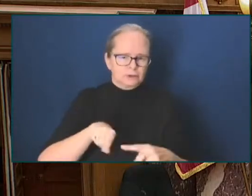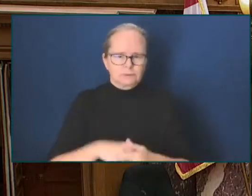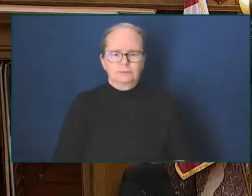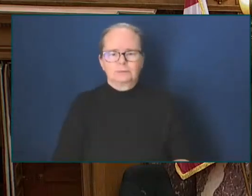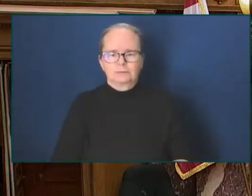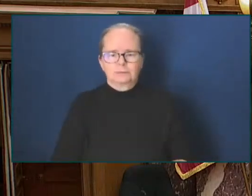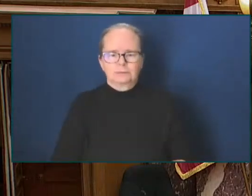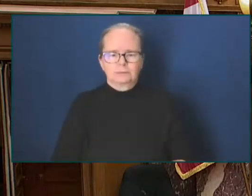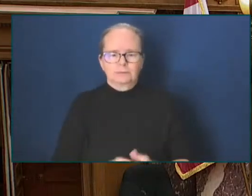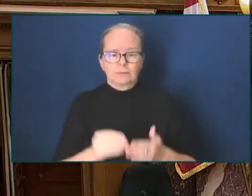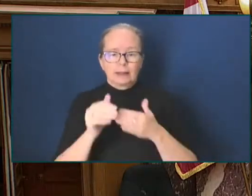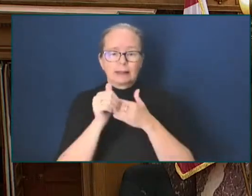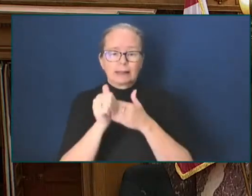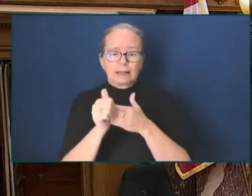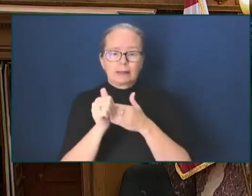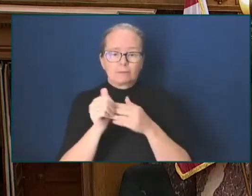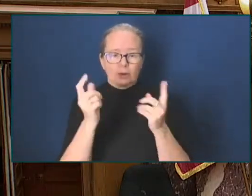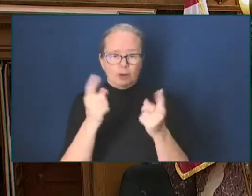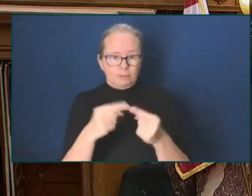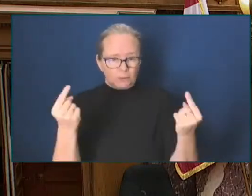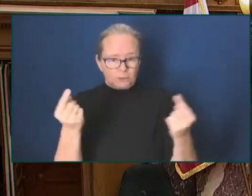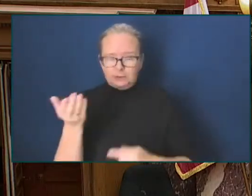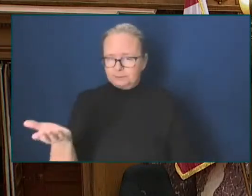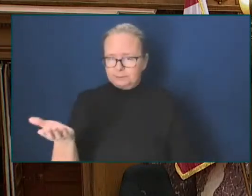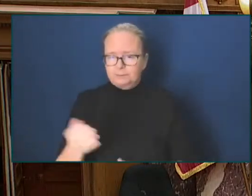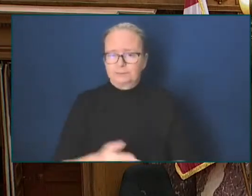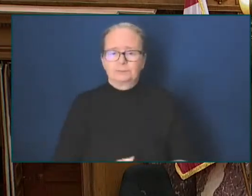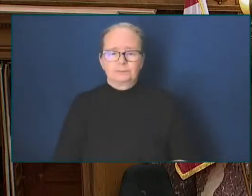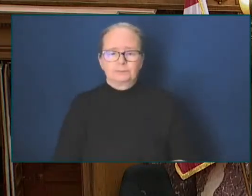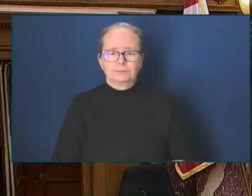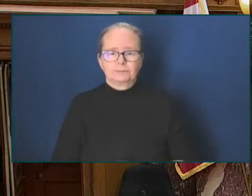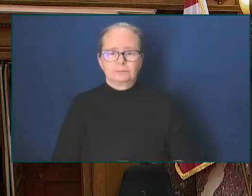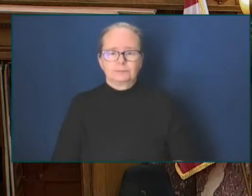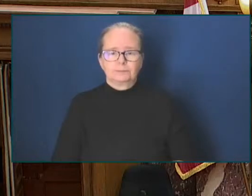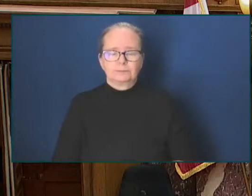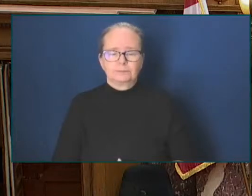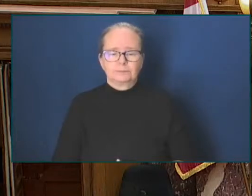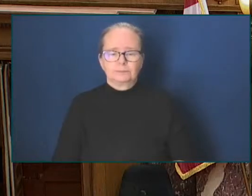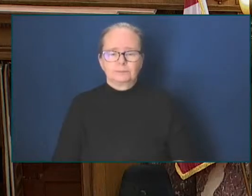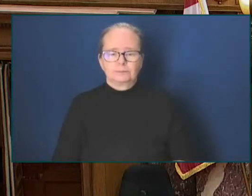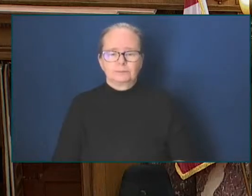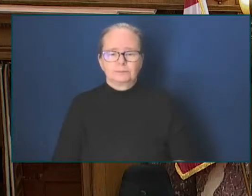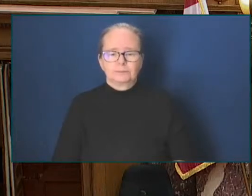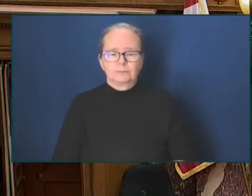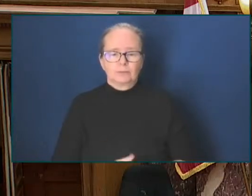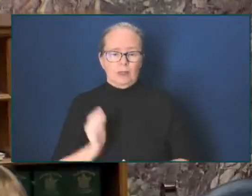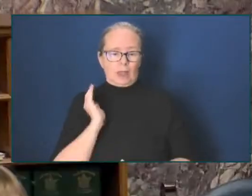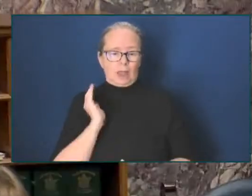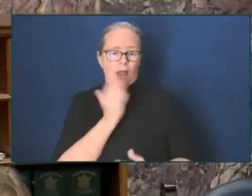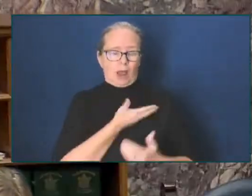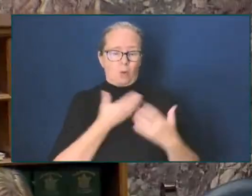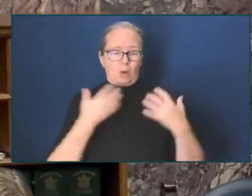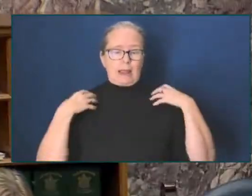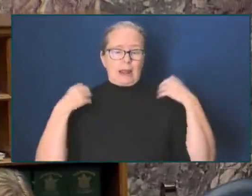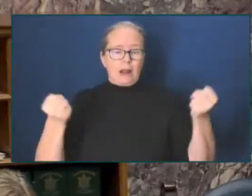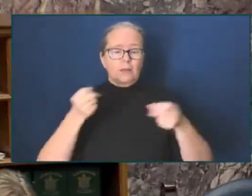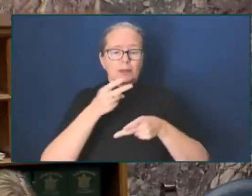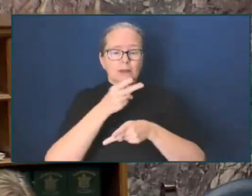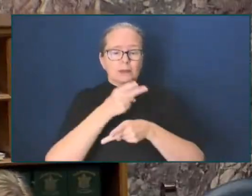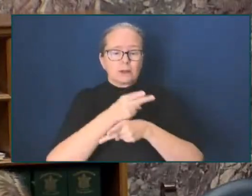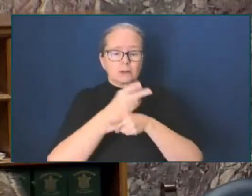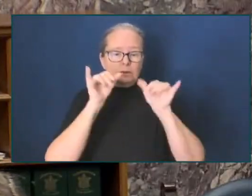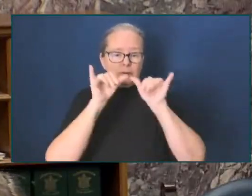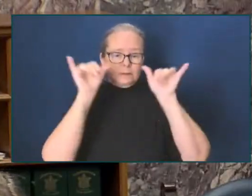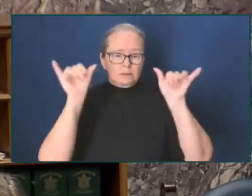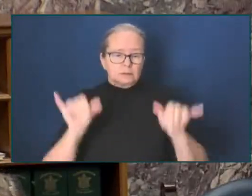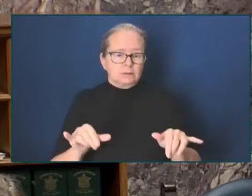Thank you, Mr. Speaker. Mr. Speaker, our healthcare system staggers from crisis to crisis to